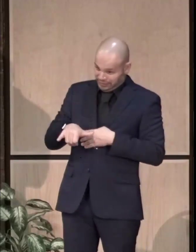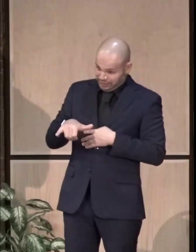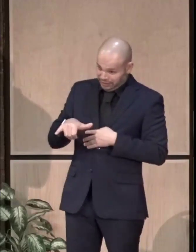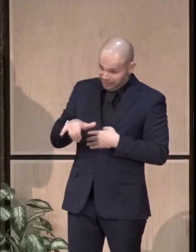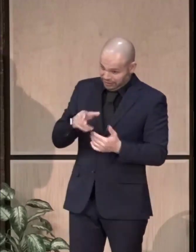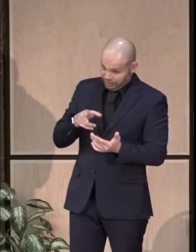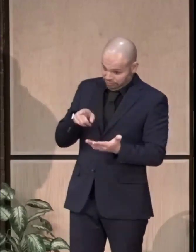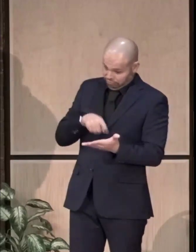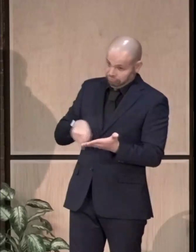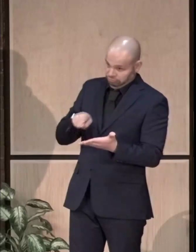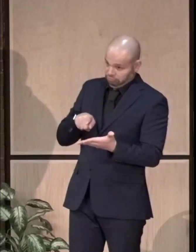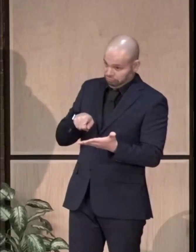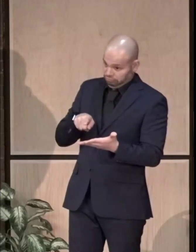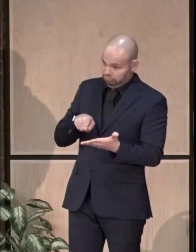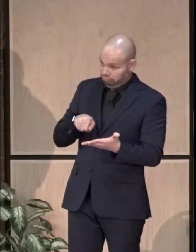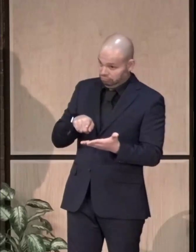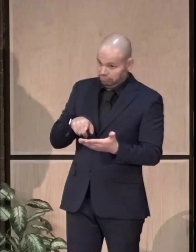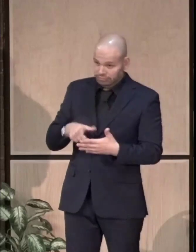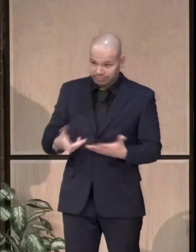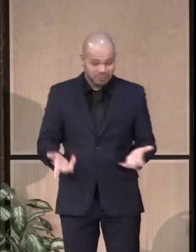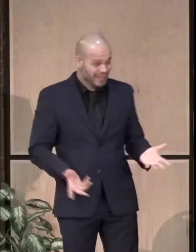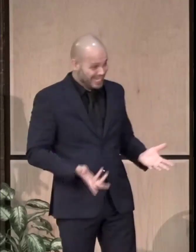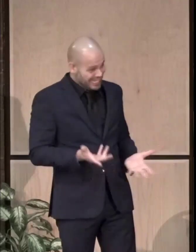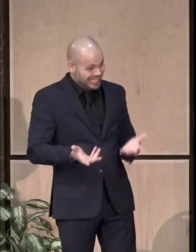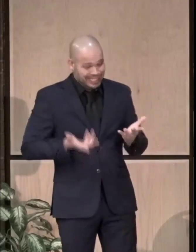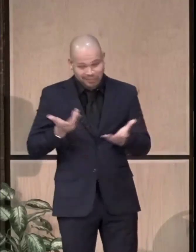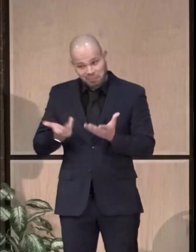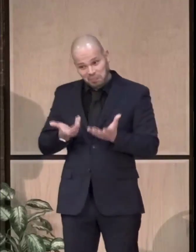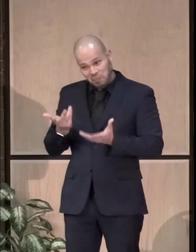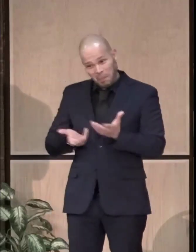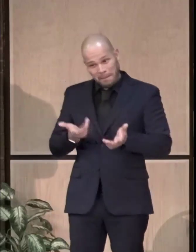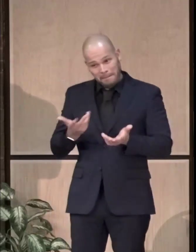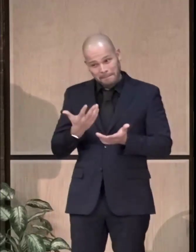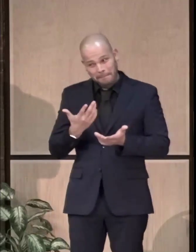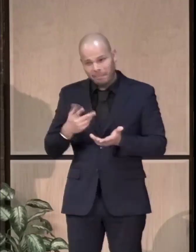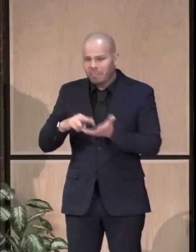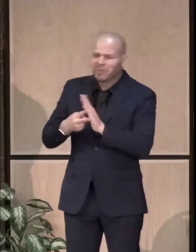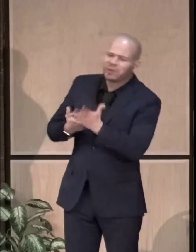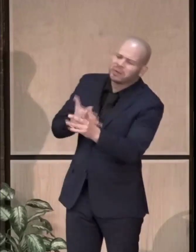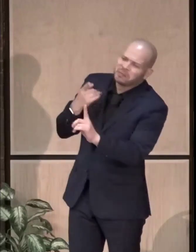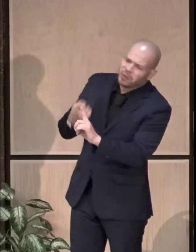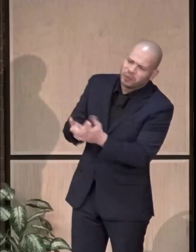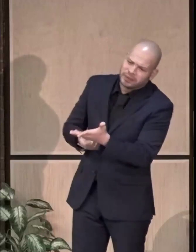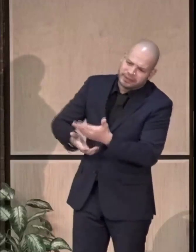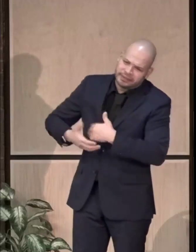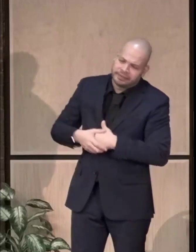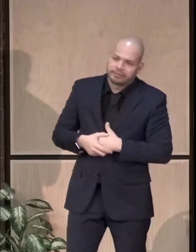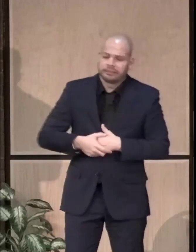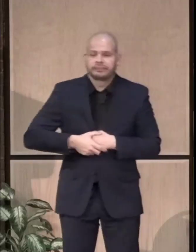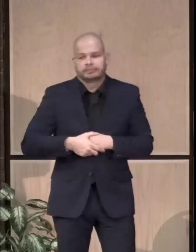What I was, the intention behind this conversation with Deputy Sergeant Schofield was to